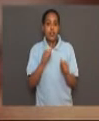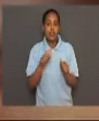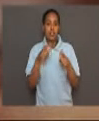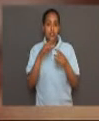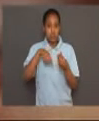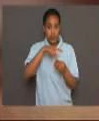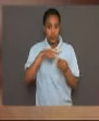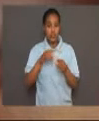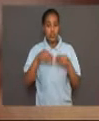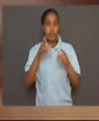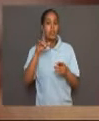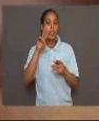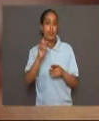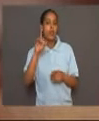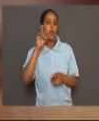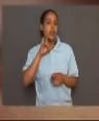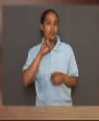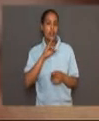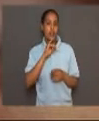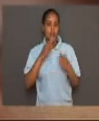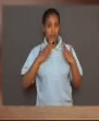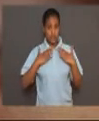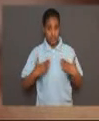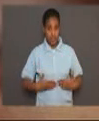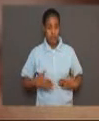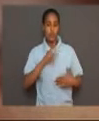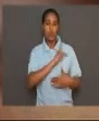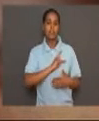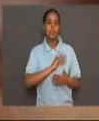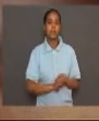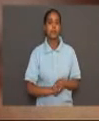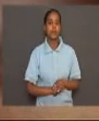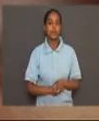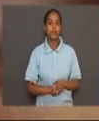to give a thermoplastic its physical properties.